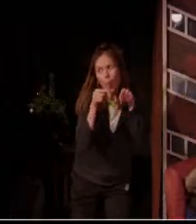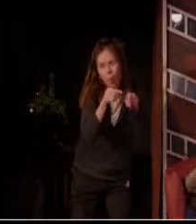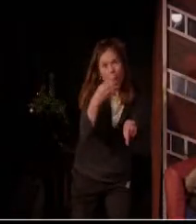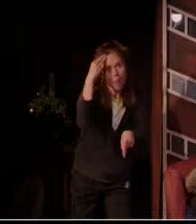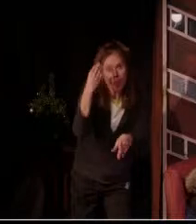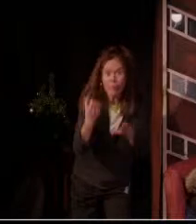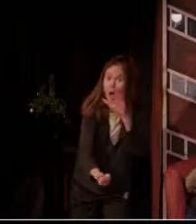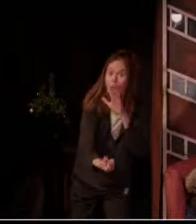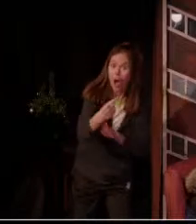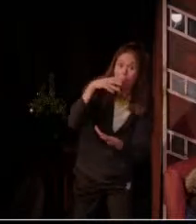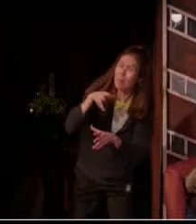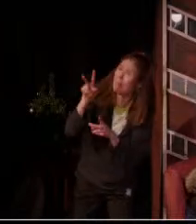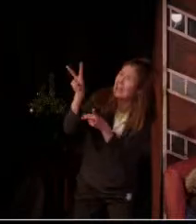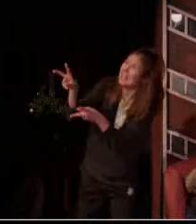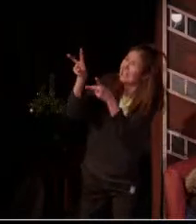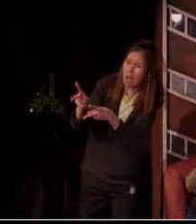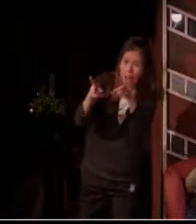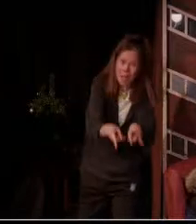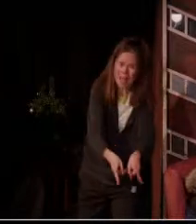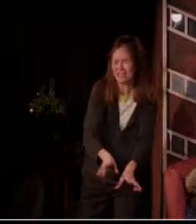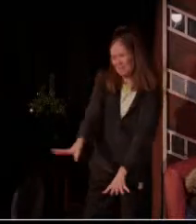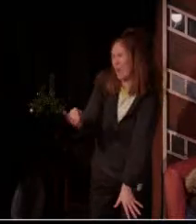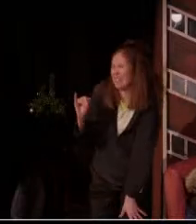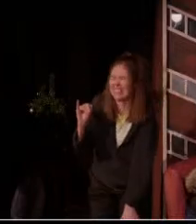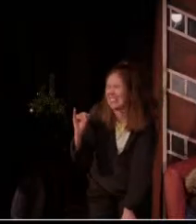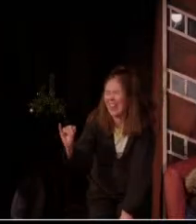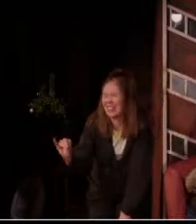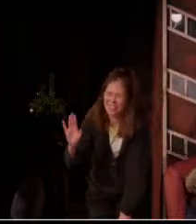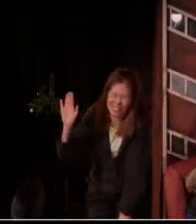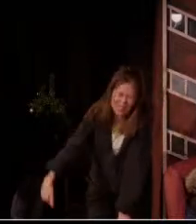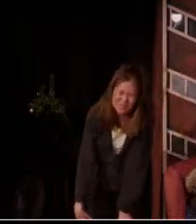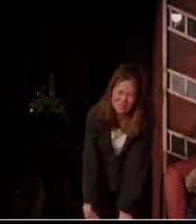gracious mum. Oh, no!